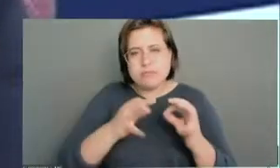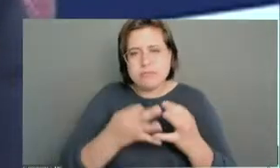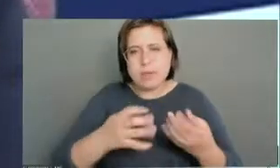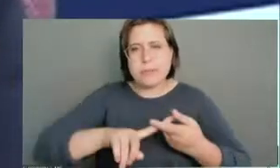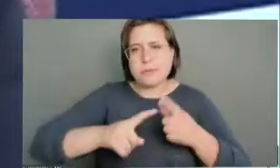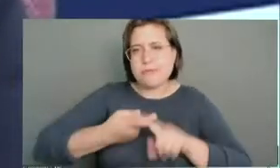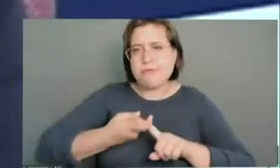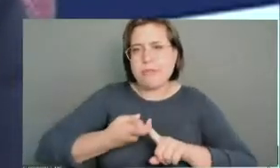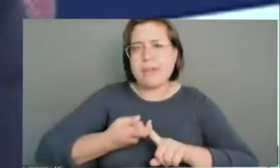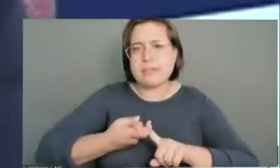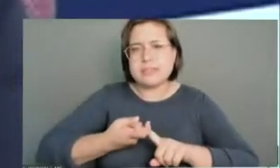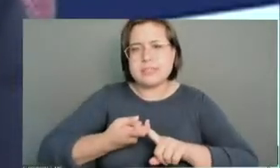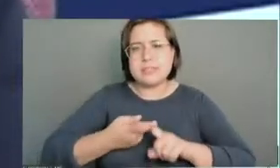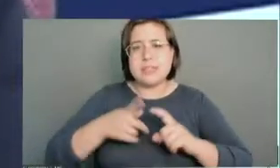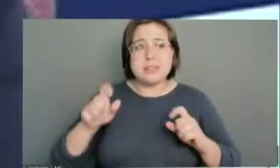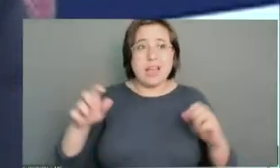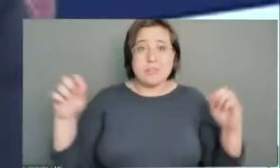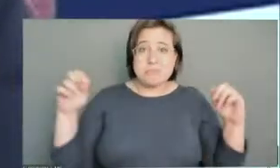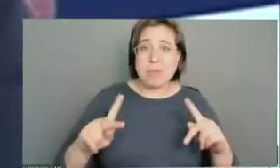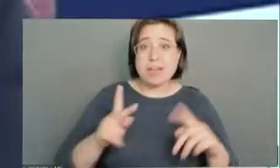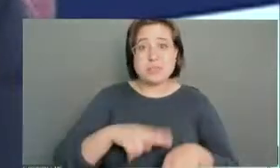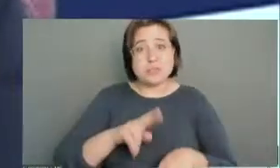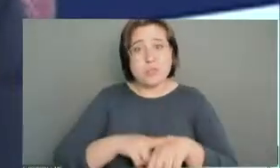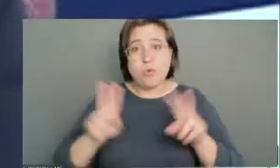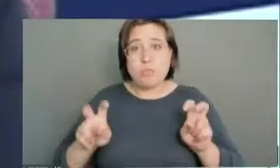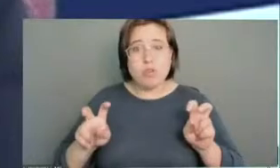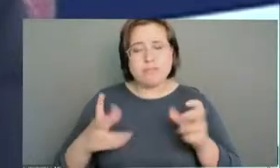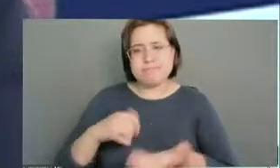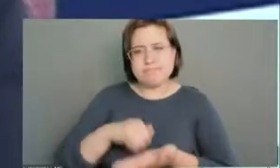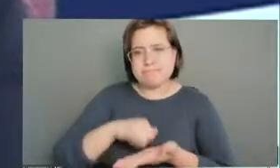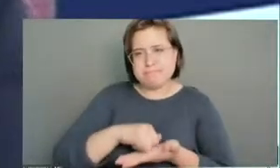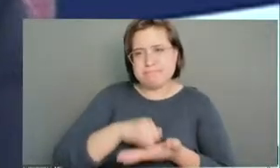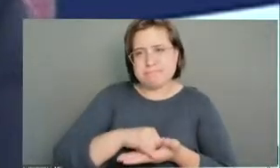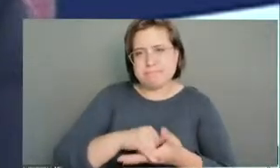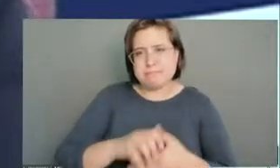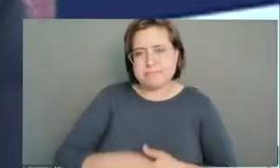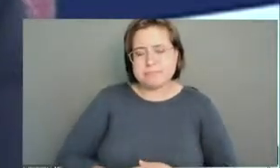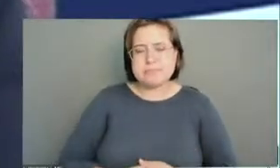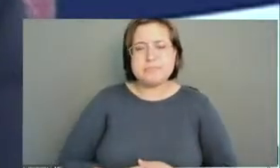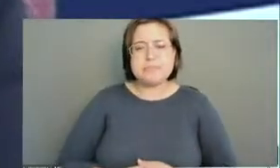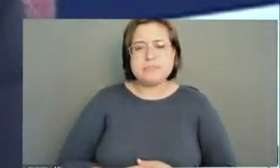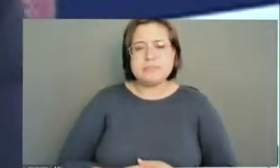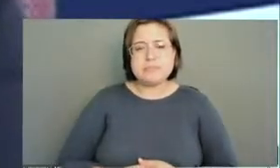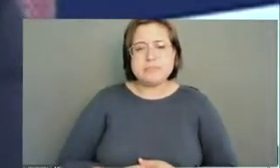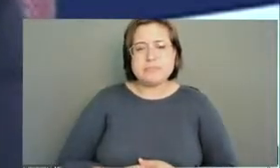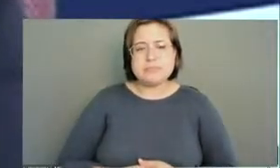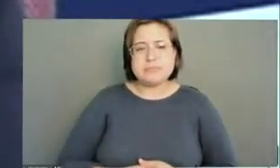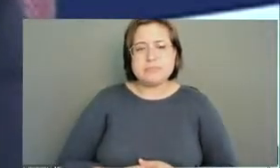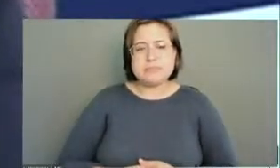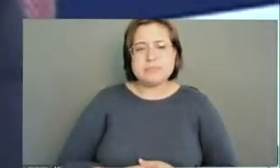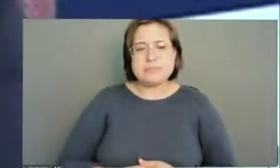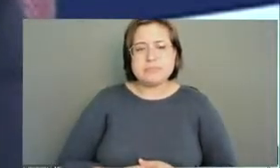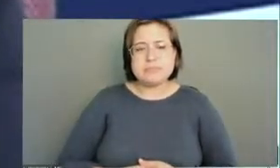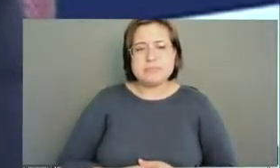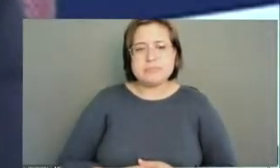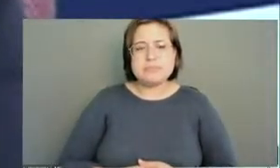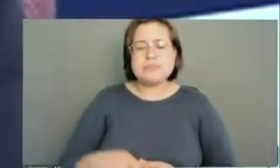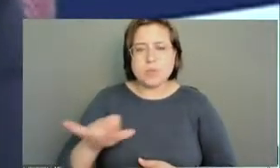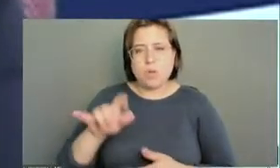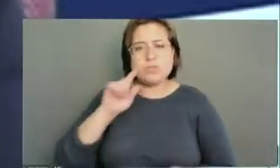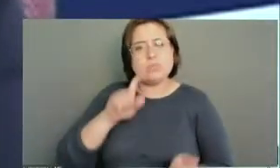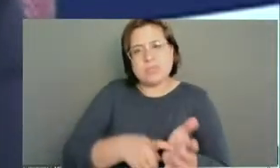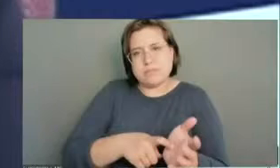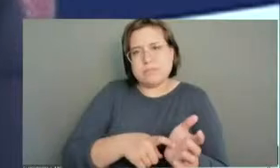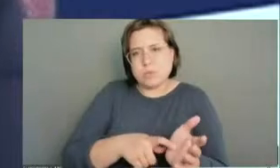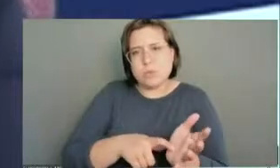is impossible. We also recognize the grief gap. Loss has fallen upon the most marginalized